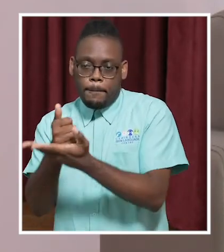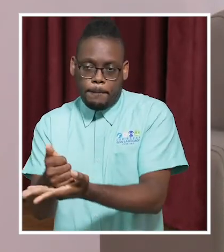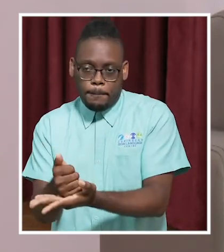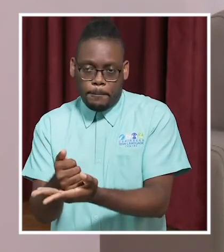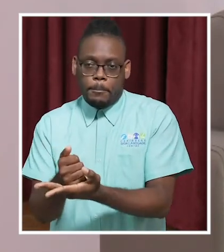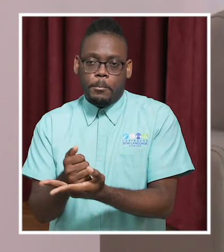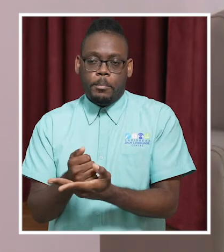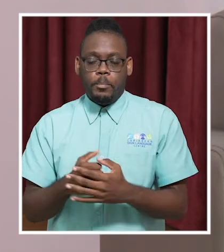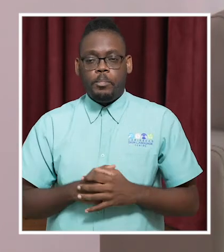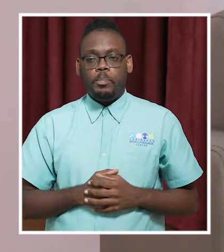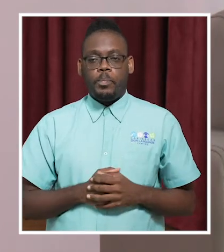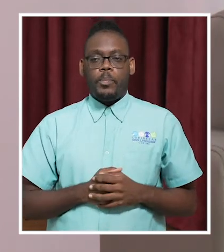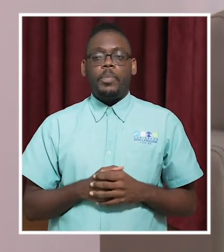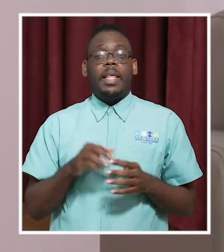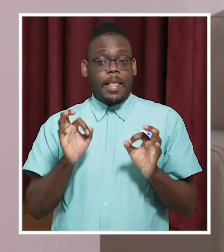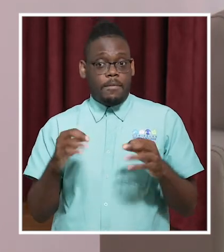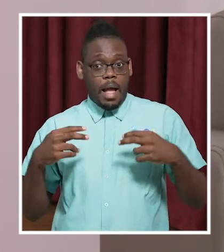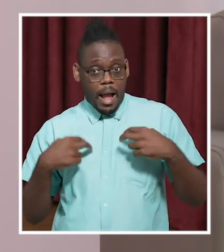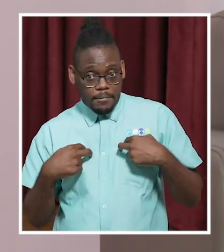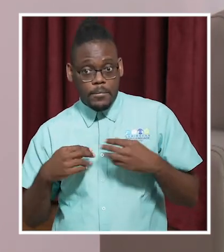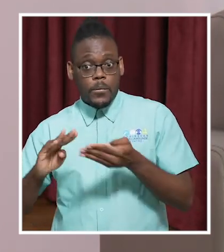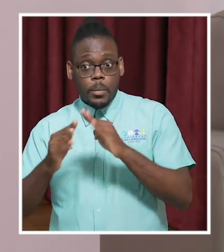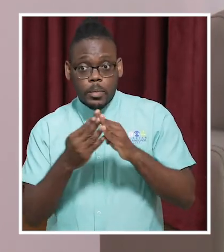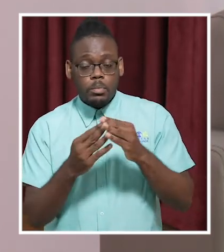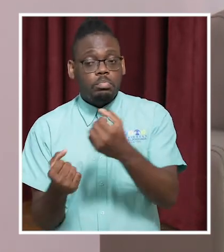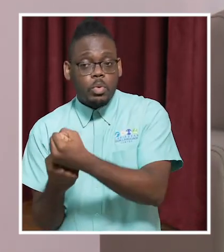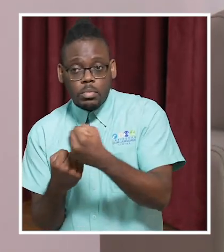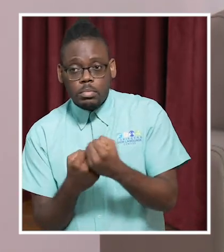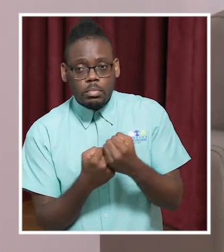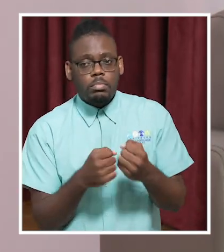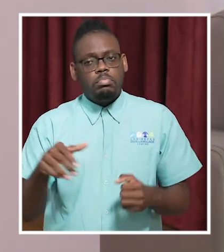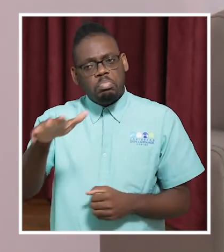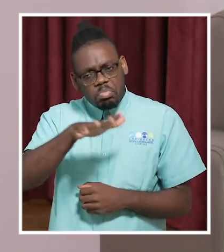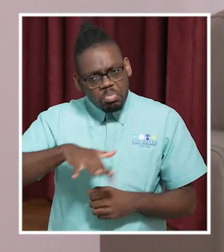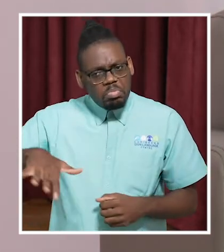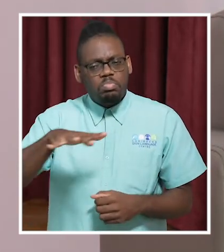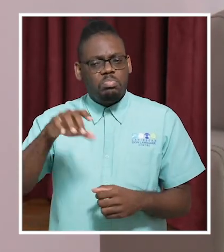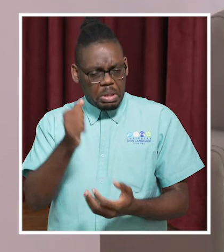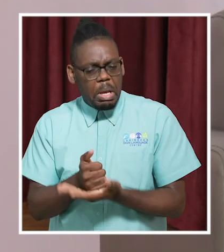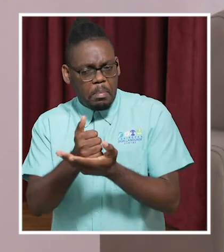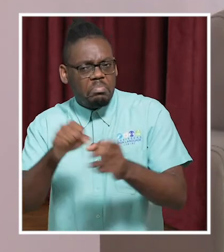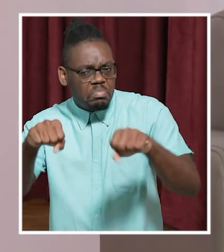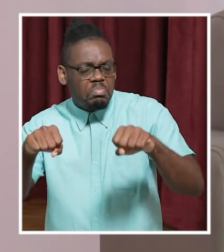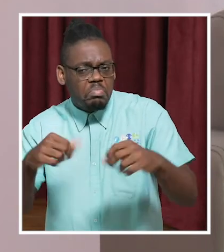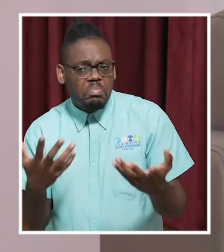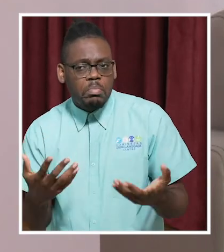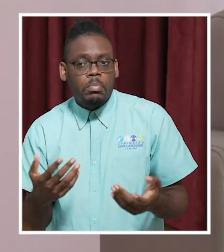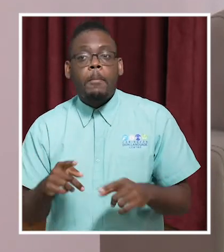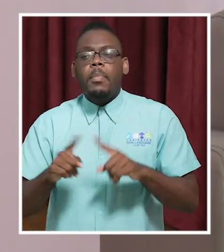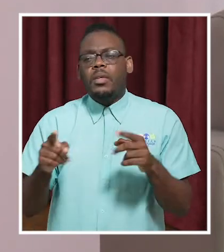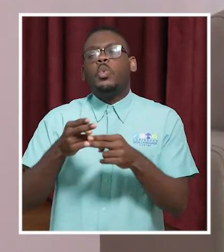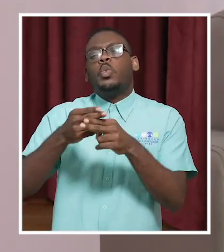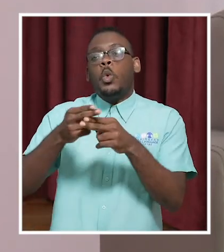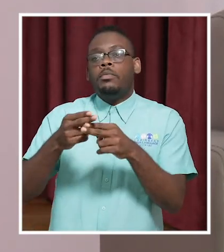you have community support, you can have that in your area. We help you to do that. And short term, I think